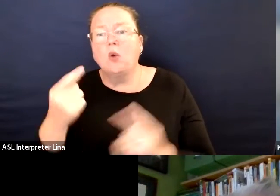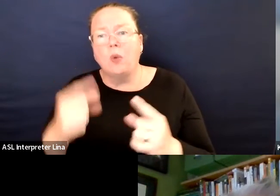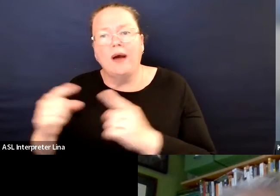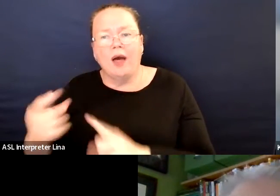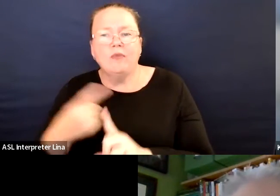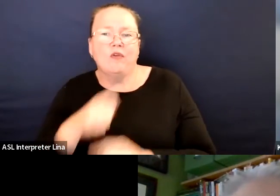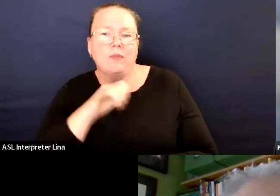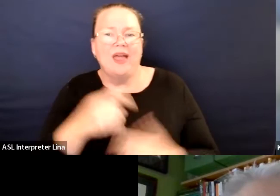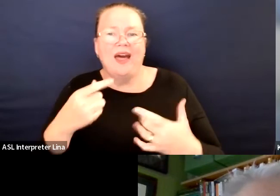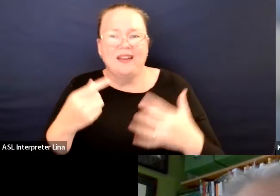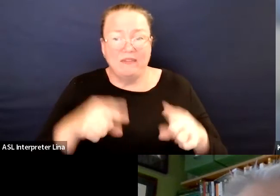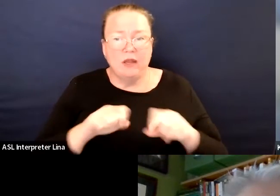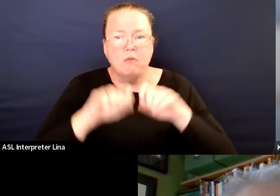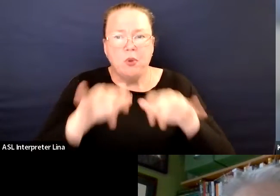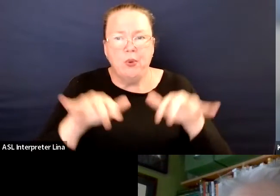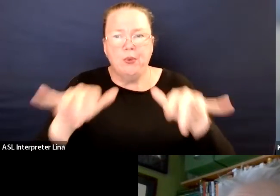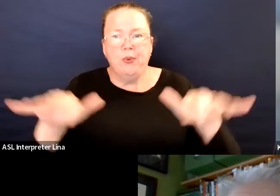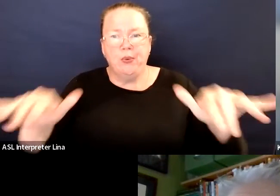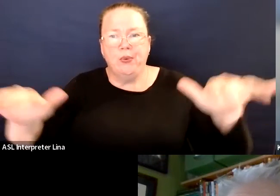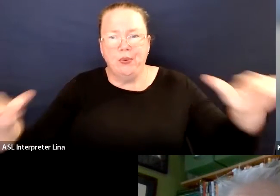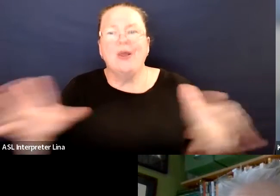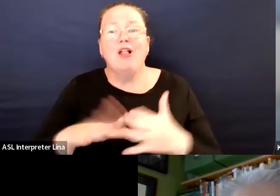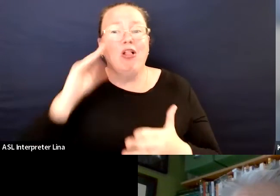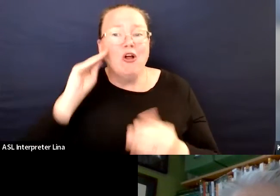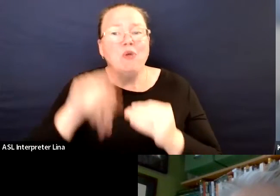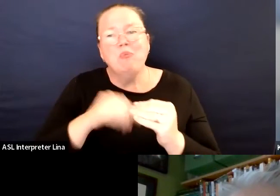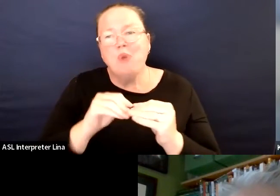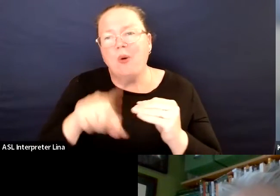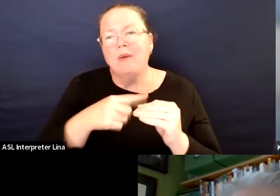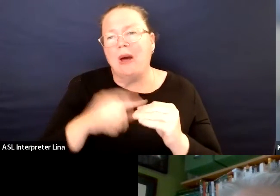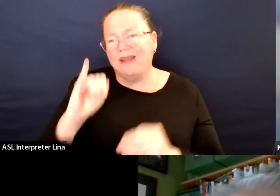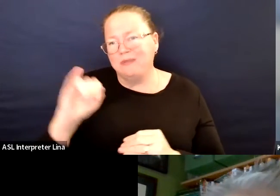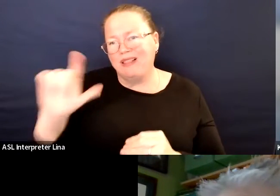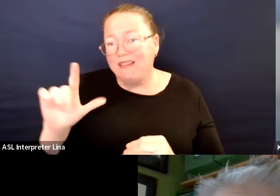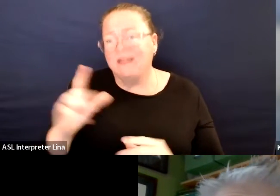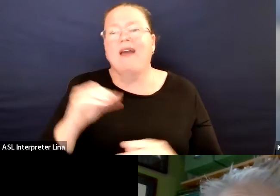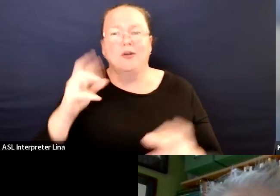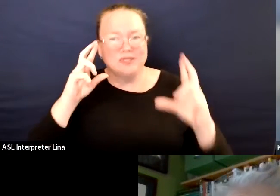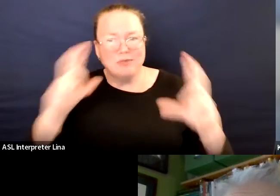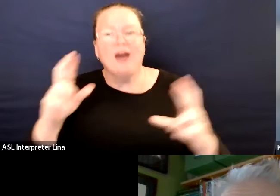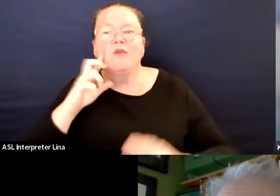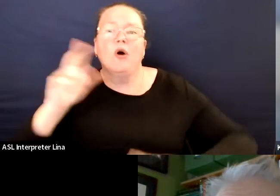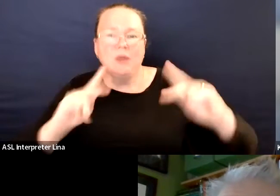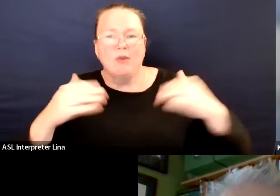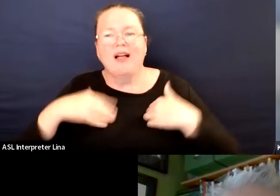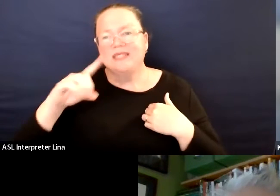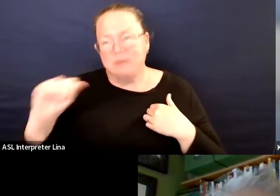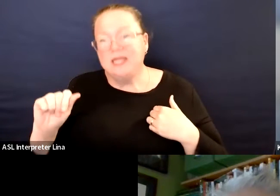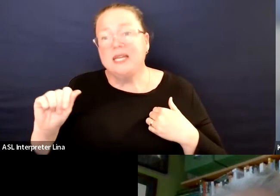from that, how people can learn more about independent living and respect for people with